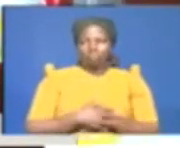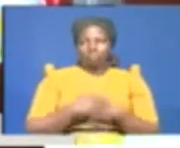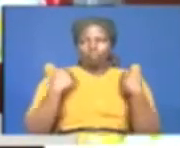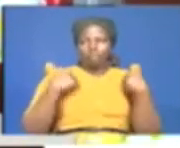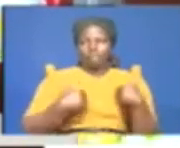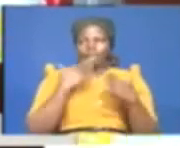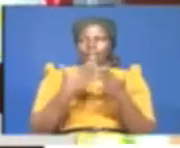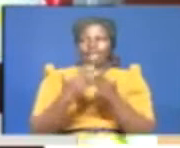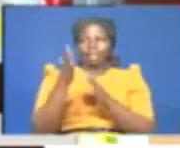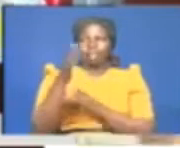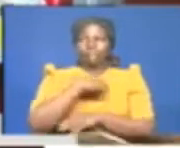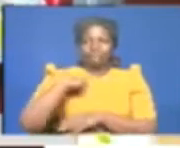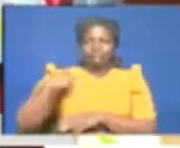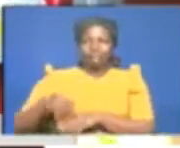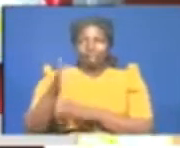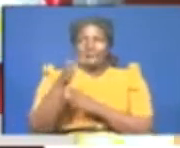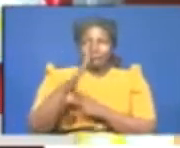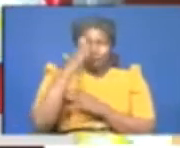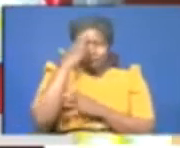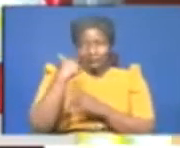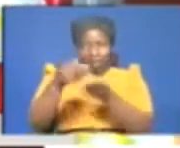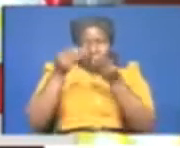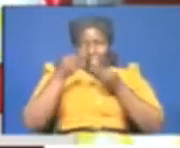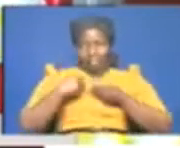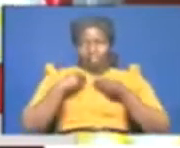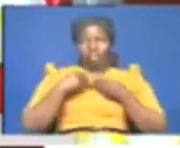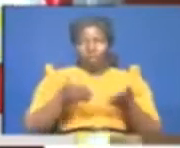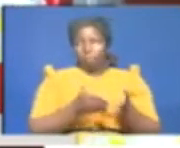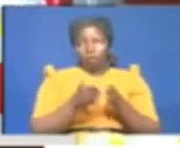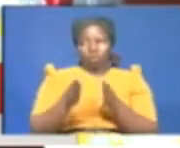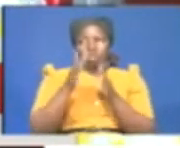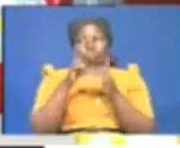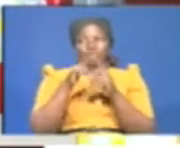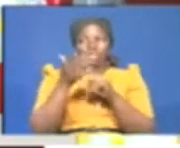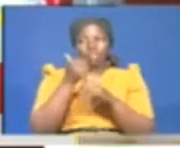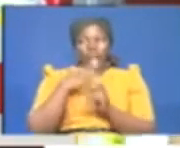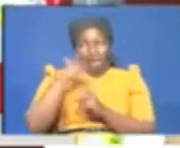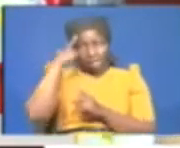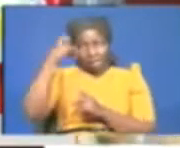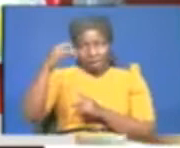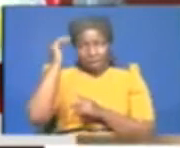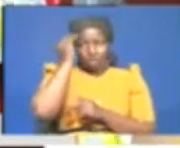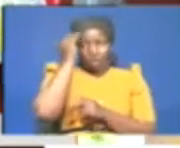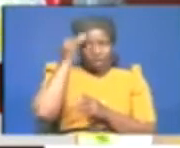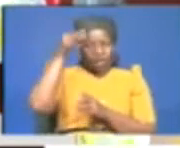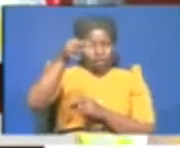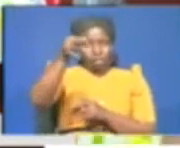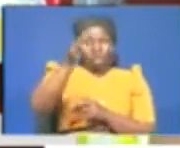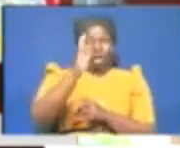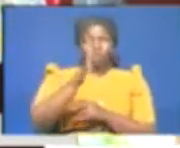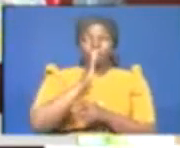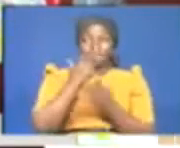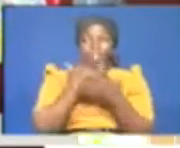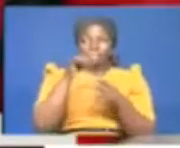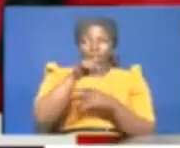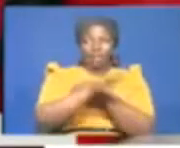to be able to realize my dreams, and then knowing in future I'm going to be somewhere in this country, and also I'll be able to give